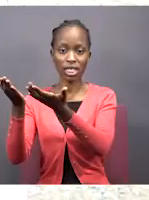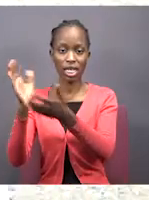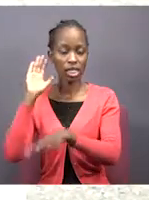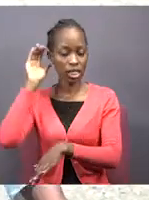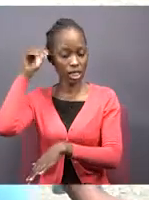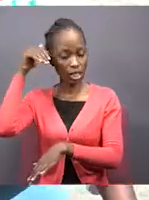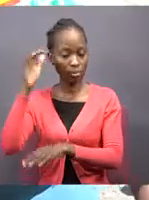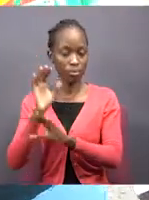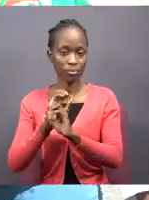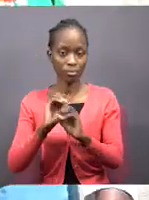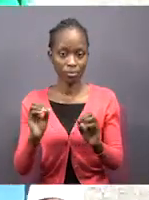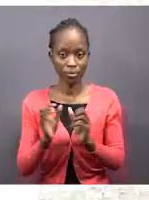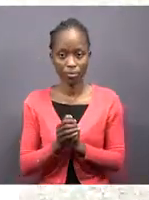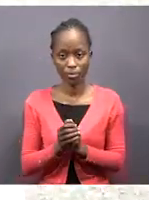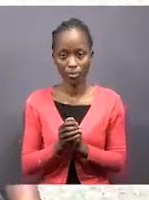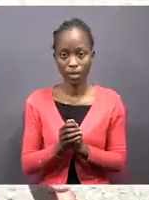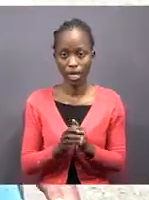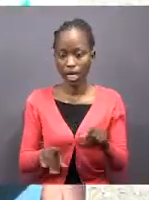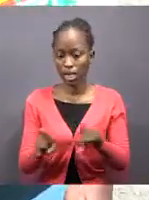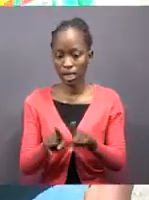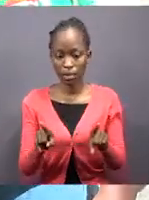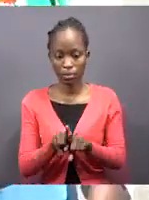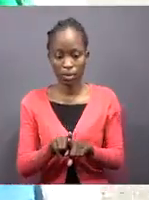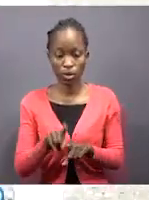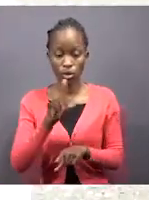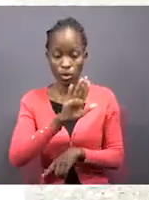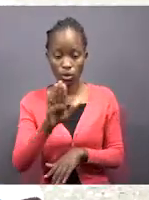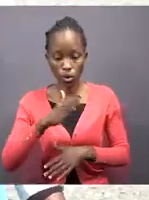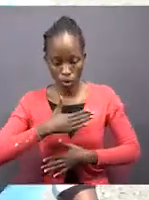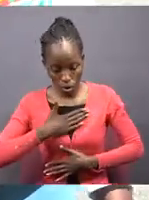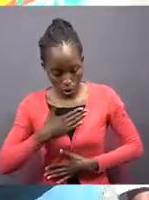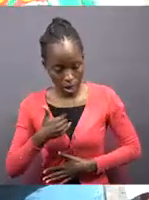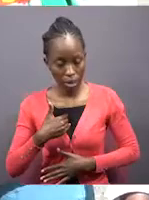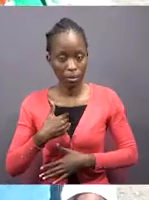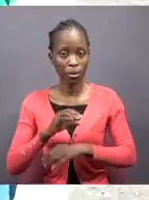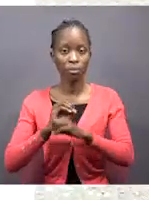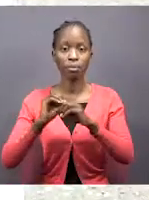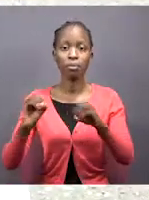offerings, nor honored me with your